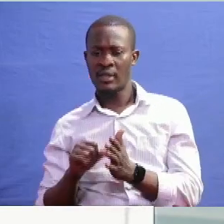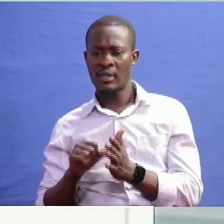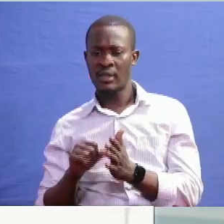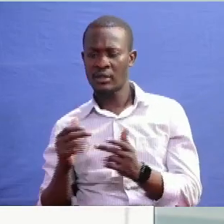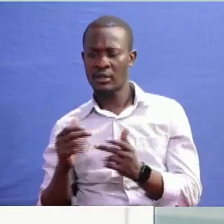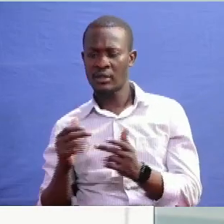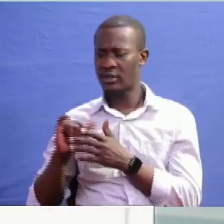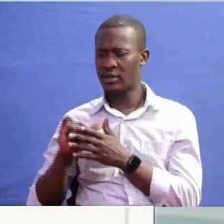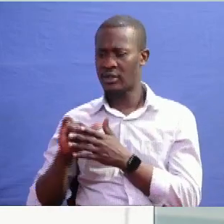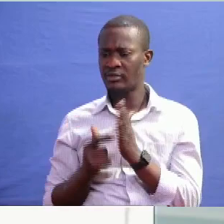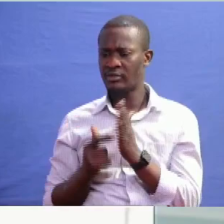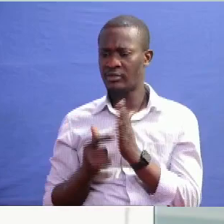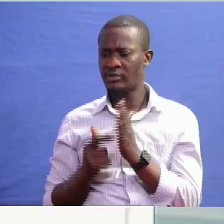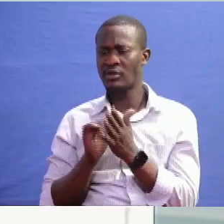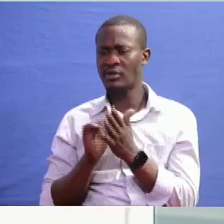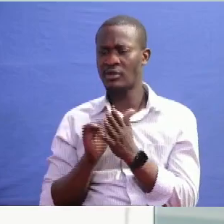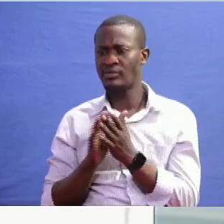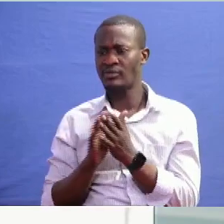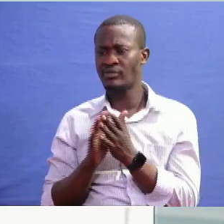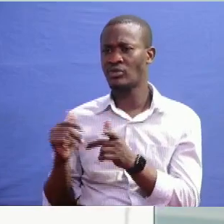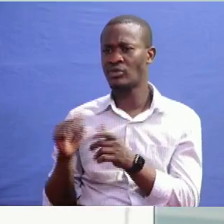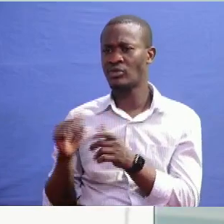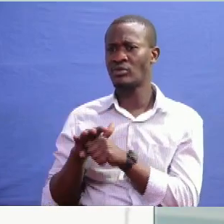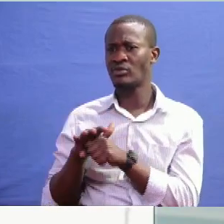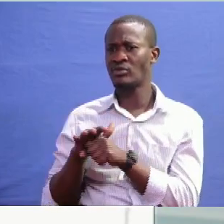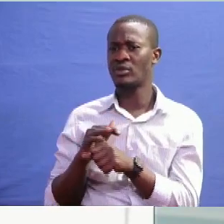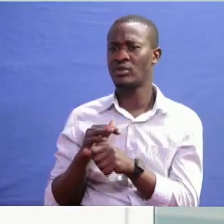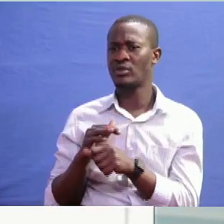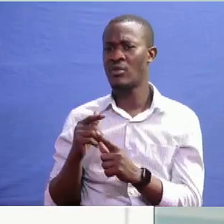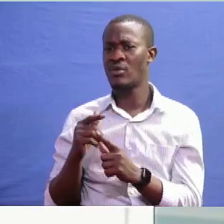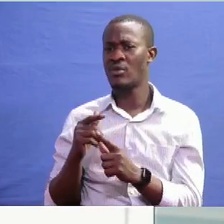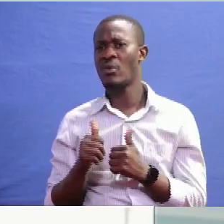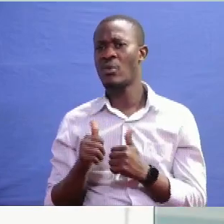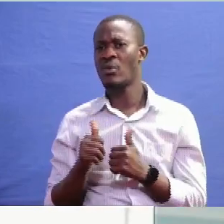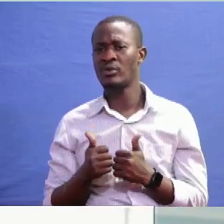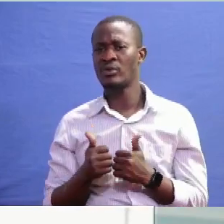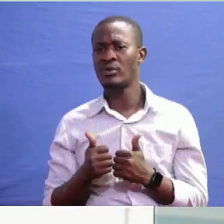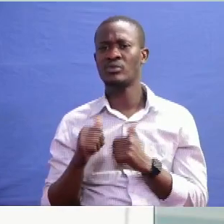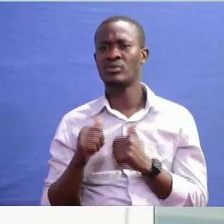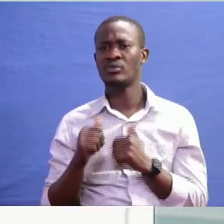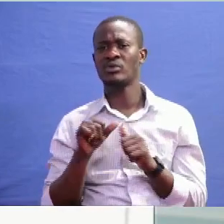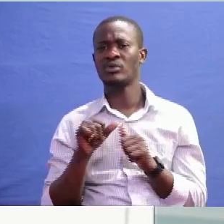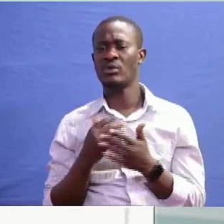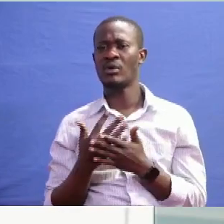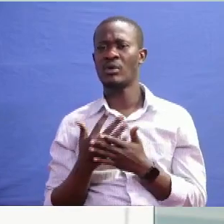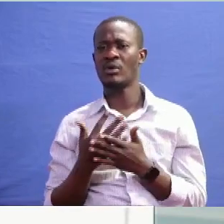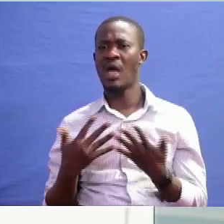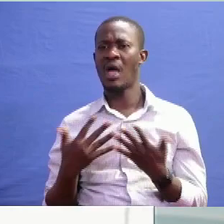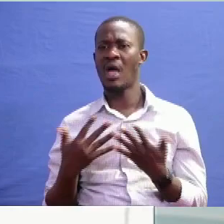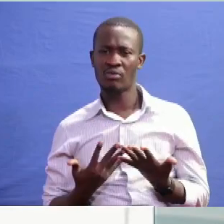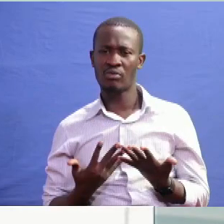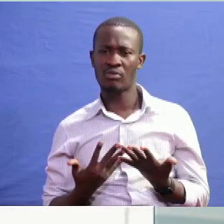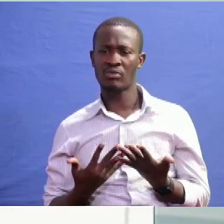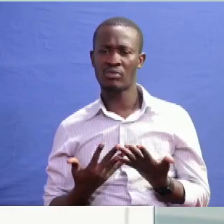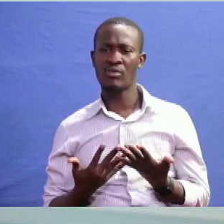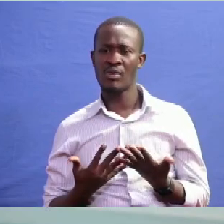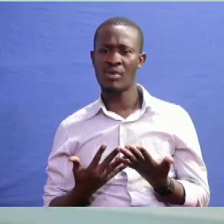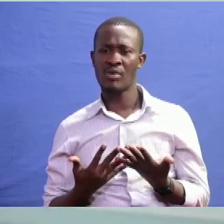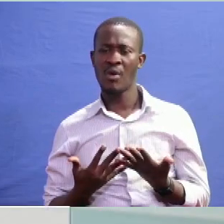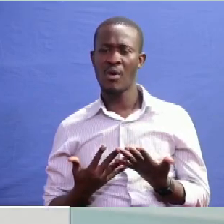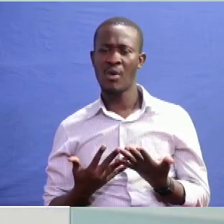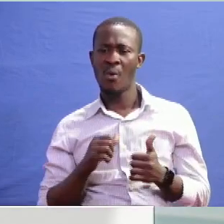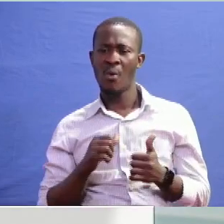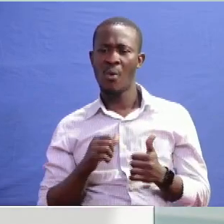and this is, concern for many. Well, we talk about just how efficient is this new model. How